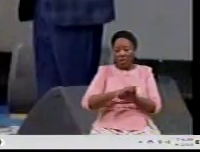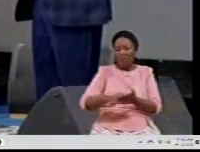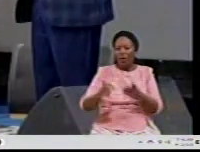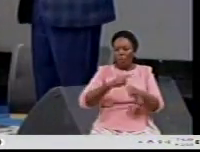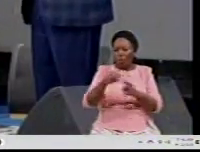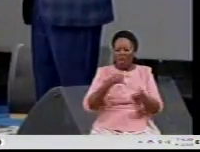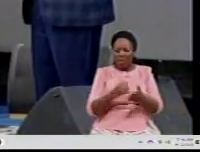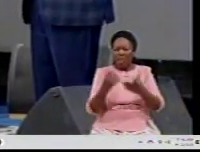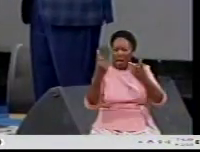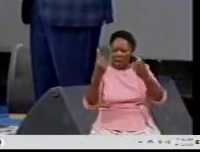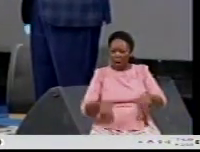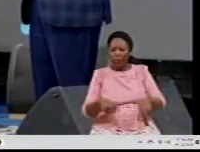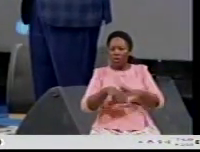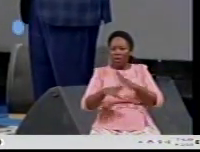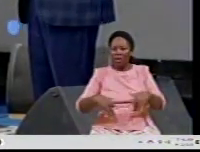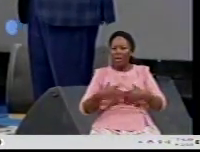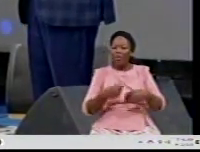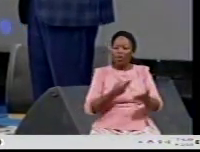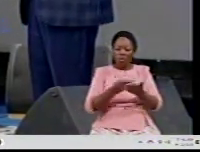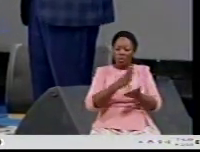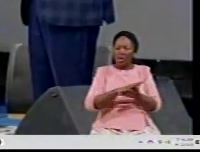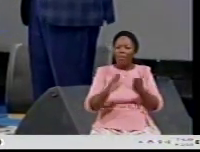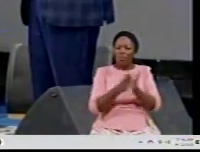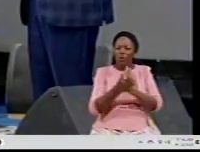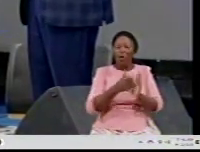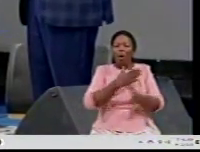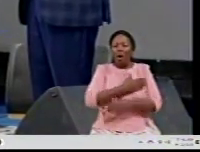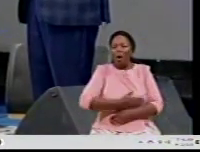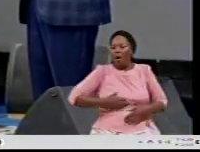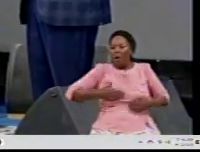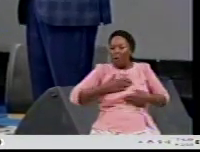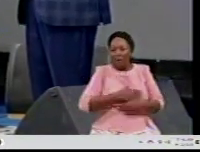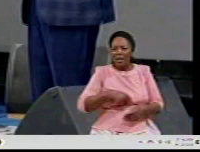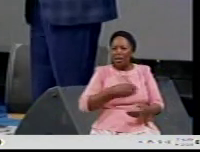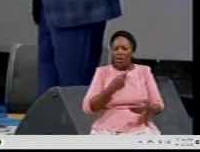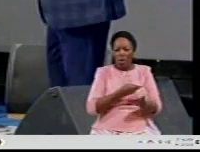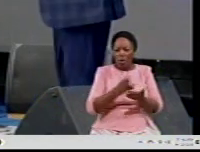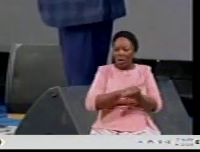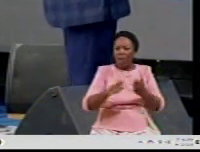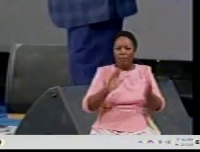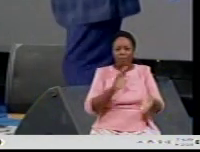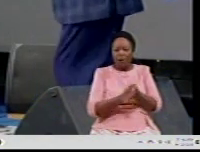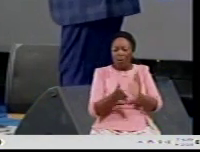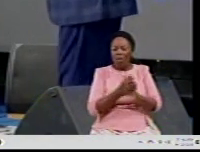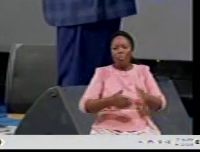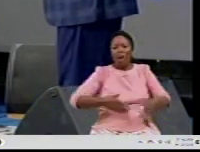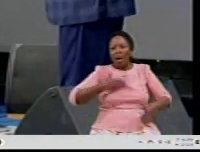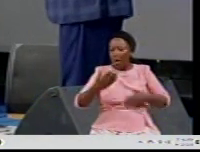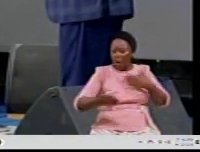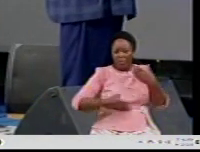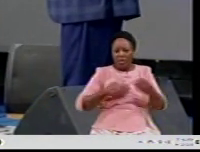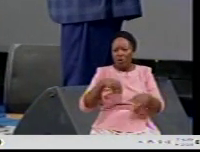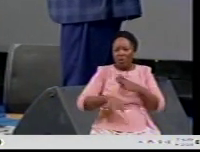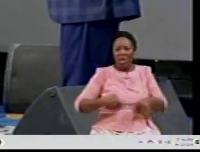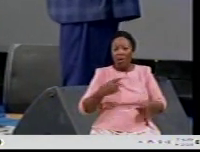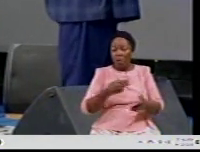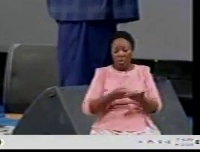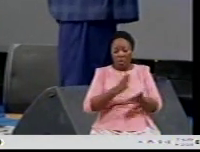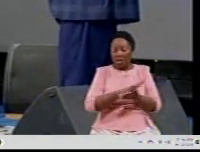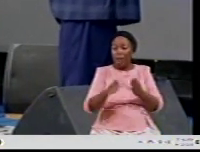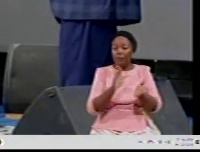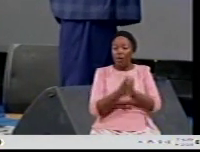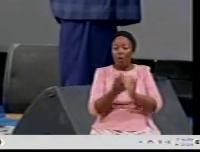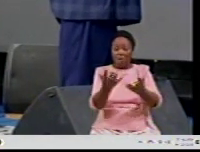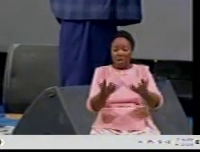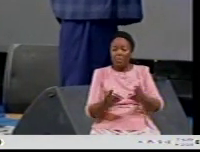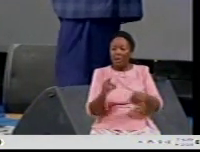holiness becomes enjoyable. Holiness becomes desirable. Holiness becomes something